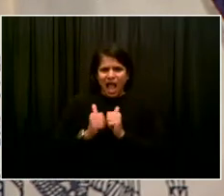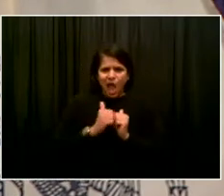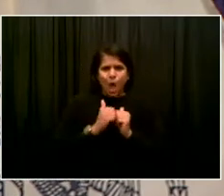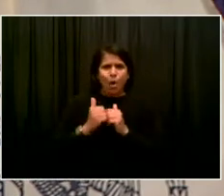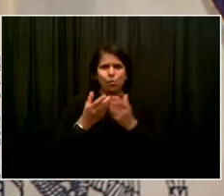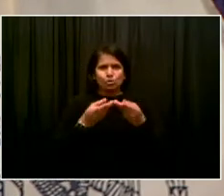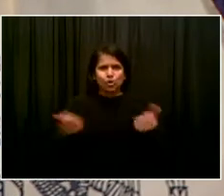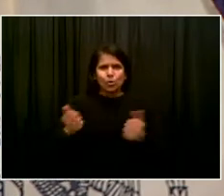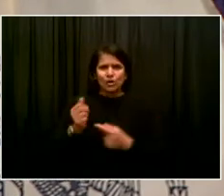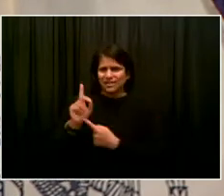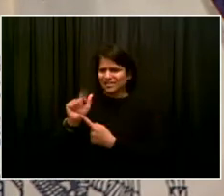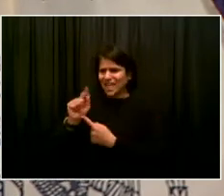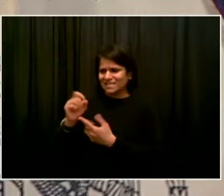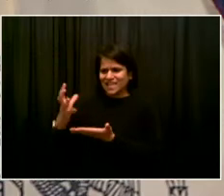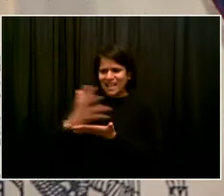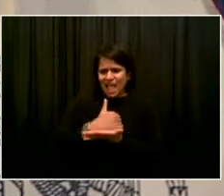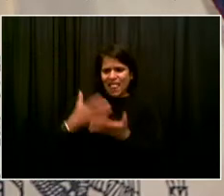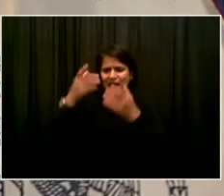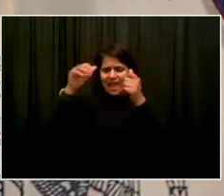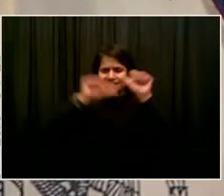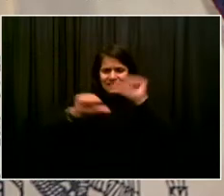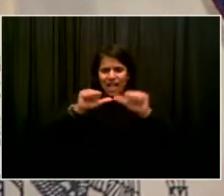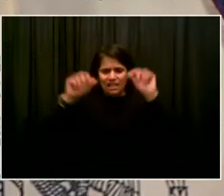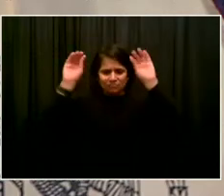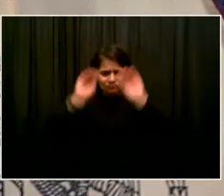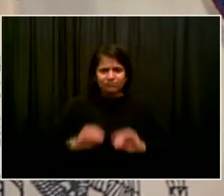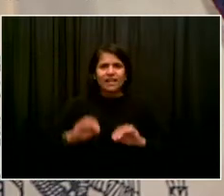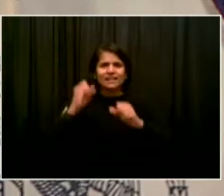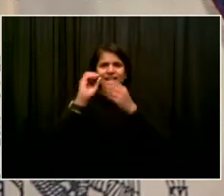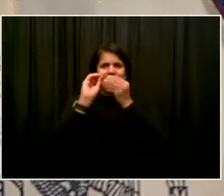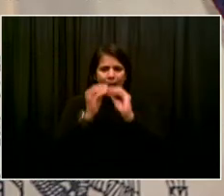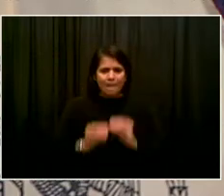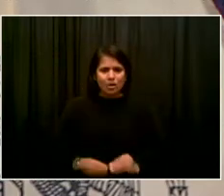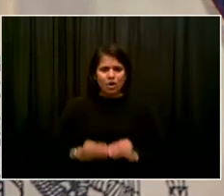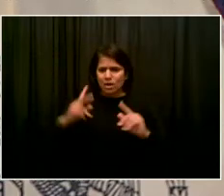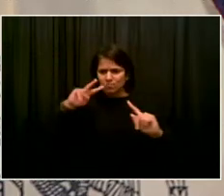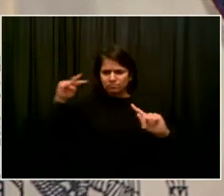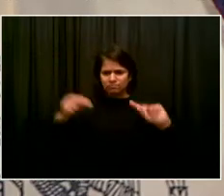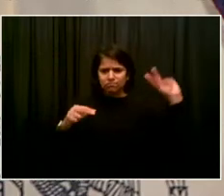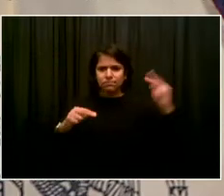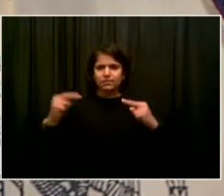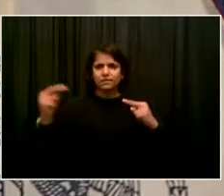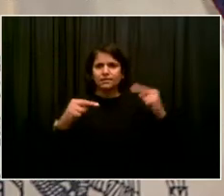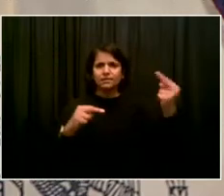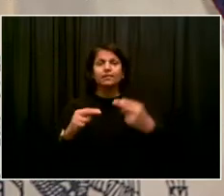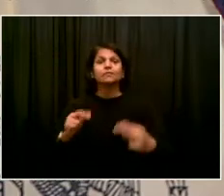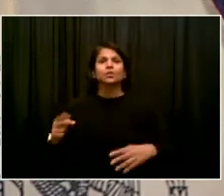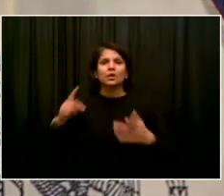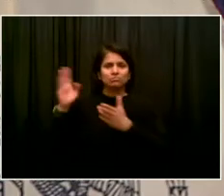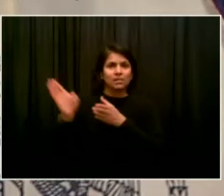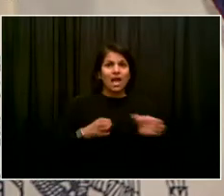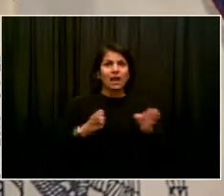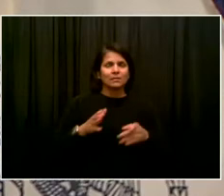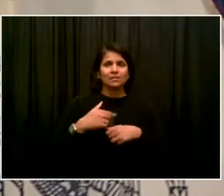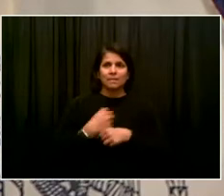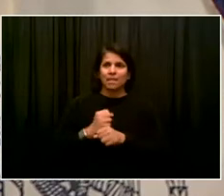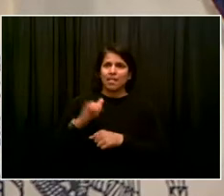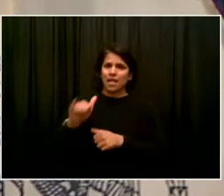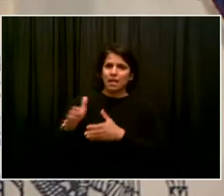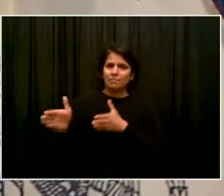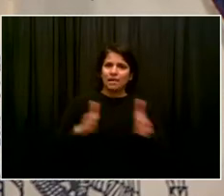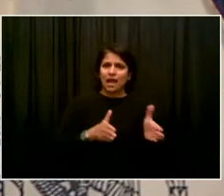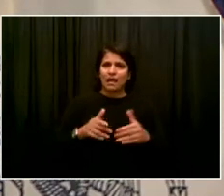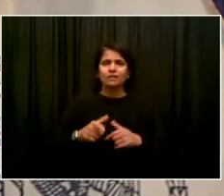education perspective, what's going to bring all these things together in a clear, straightforward plan? They came up with this, and I think it is the best way to